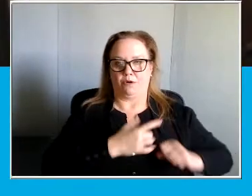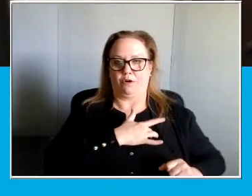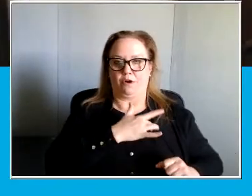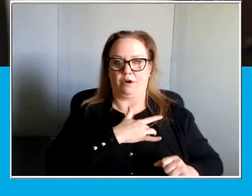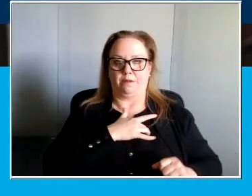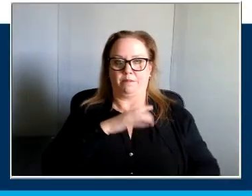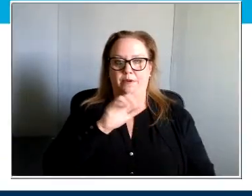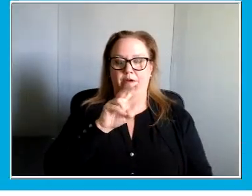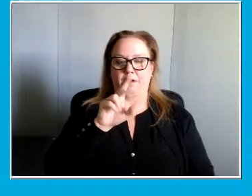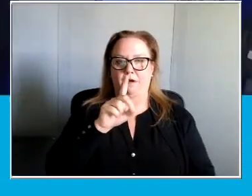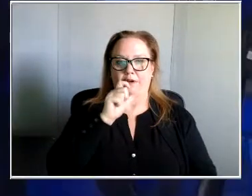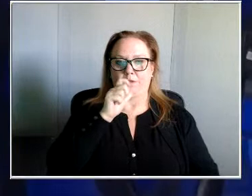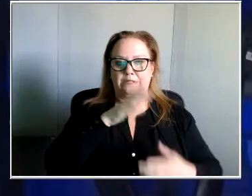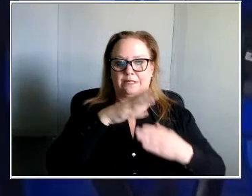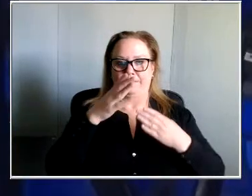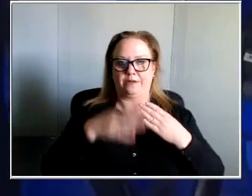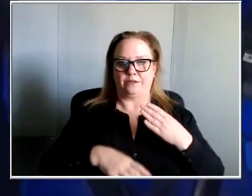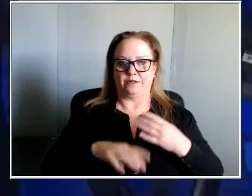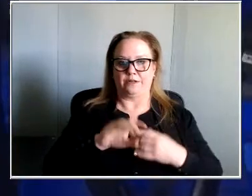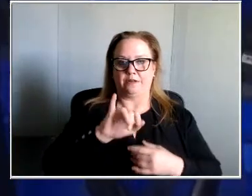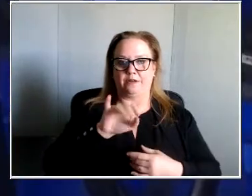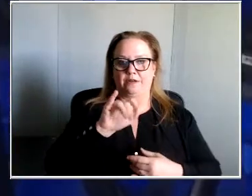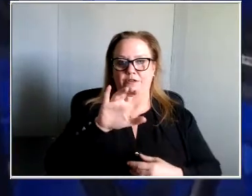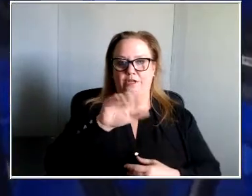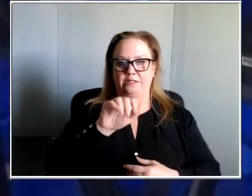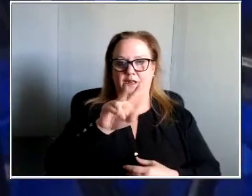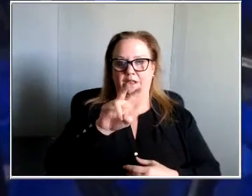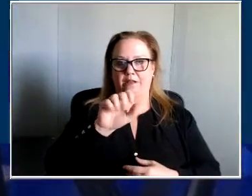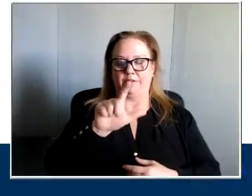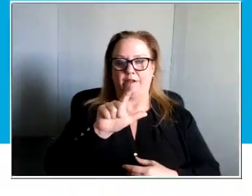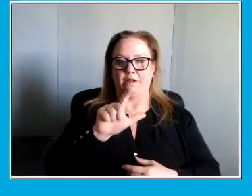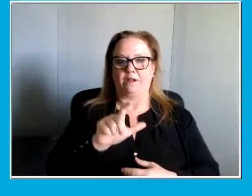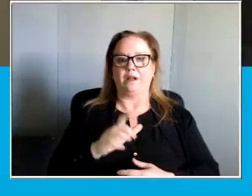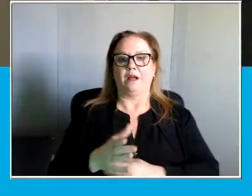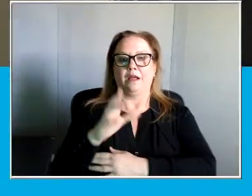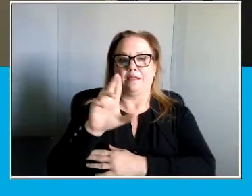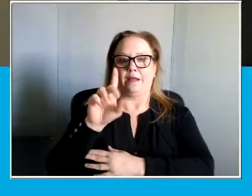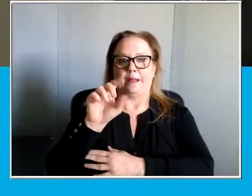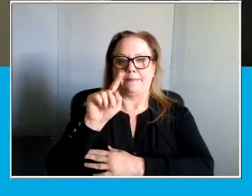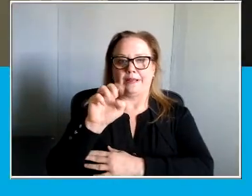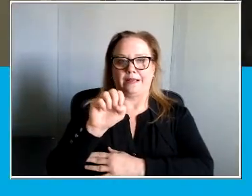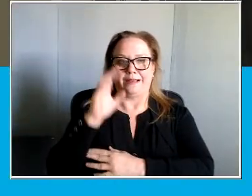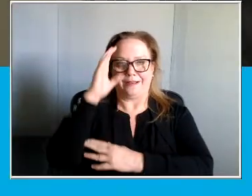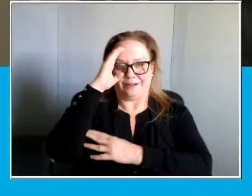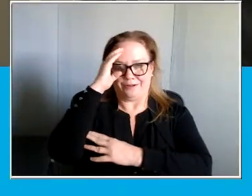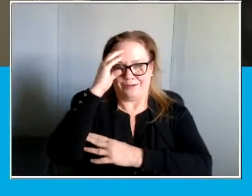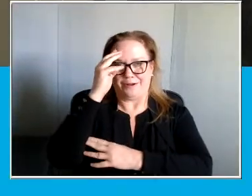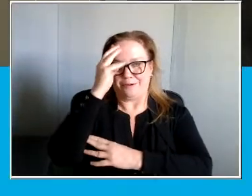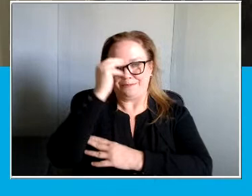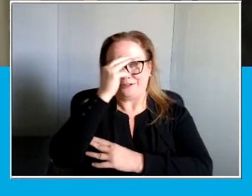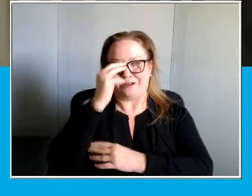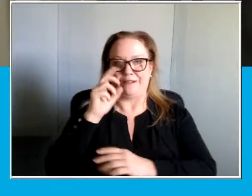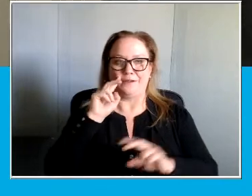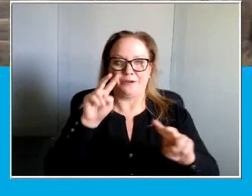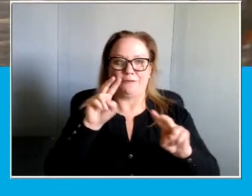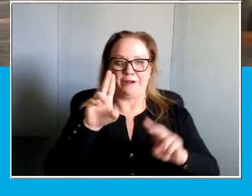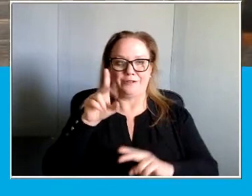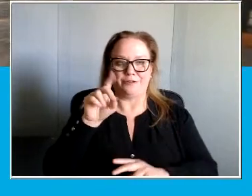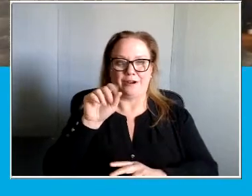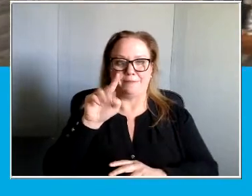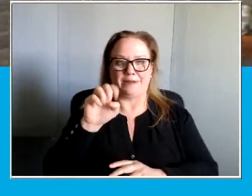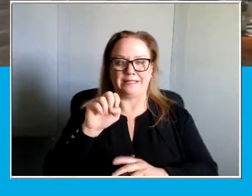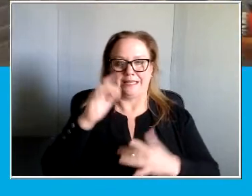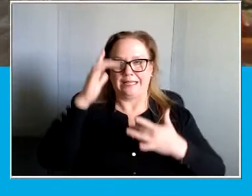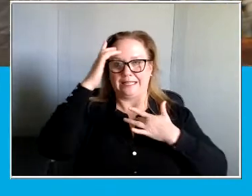COVID wasn't done with her. I'm Jessica Lovell on the next Morning Medical Update. You know our guest if you watch our updates. The disease